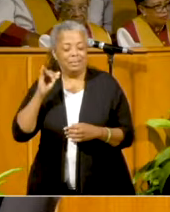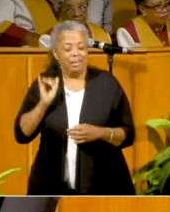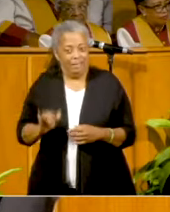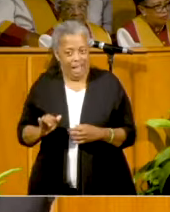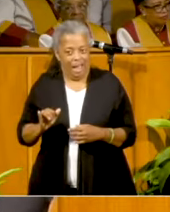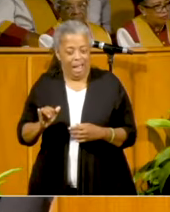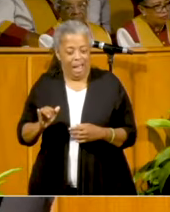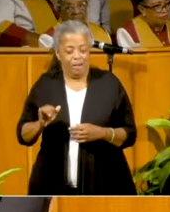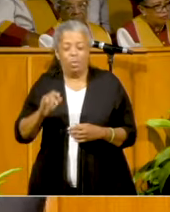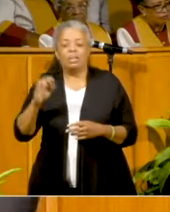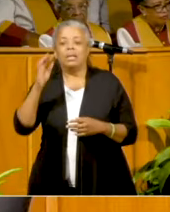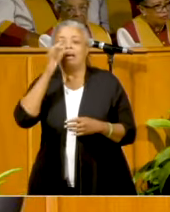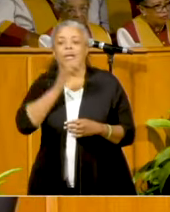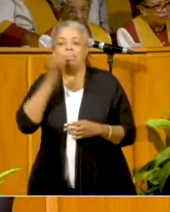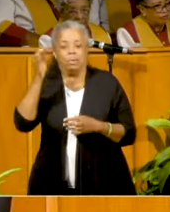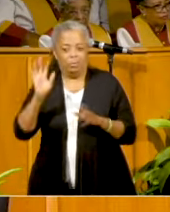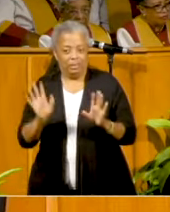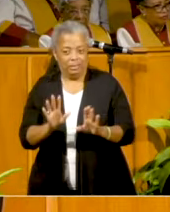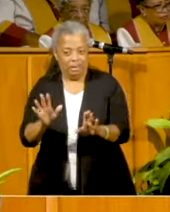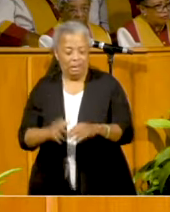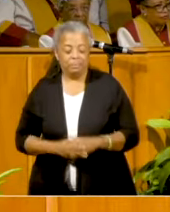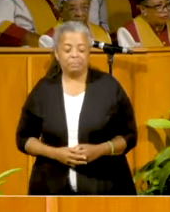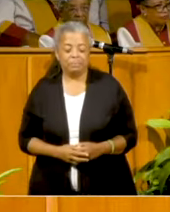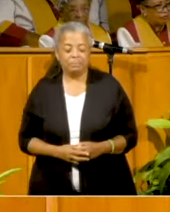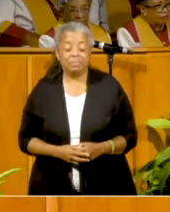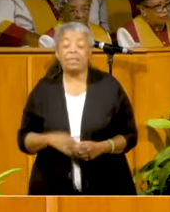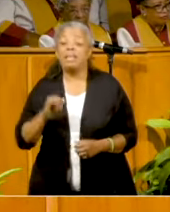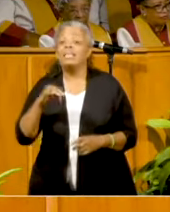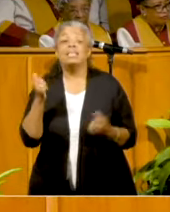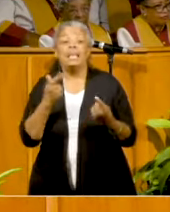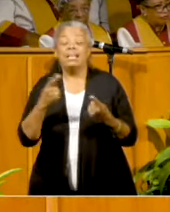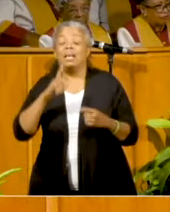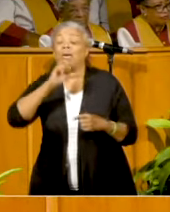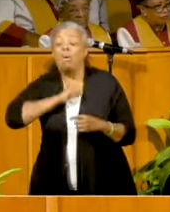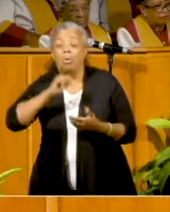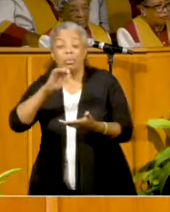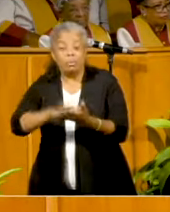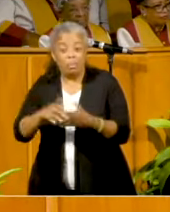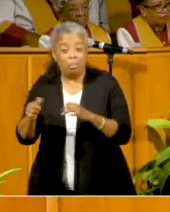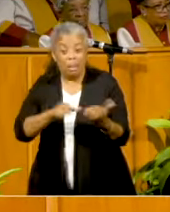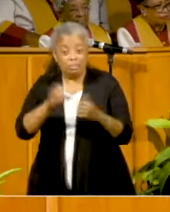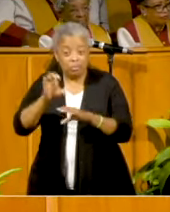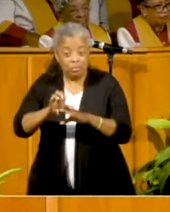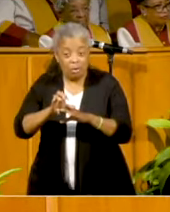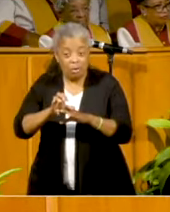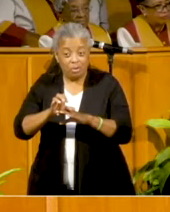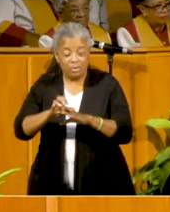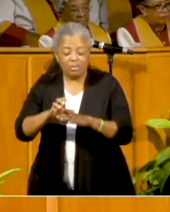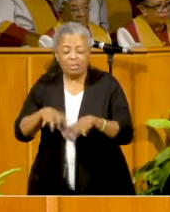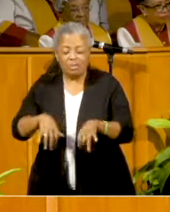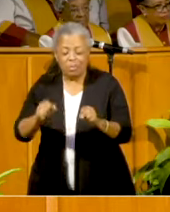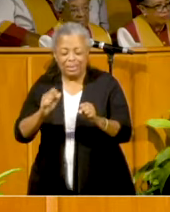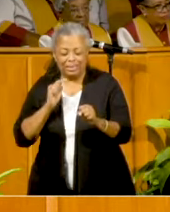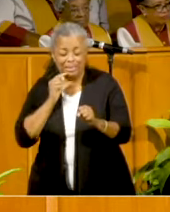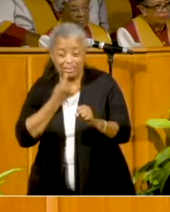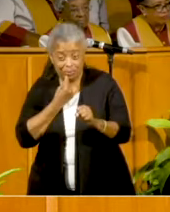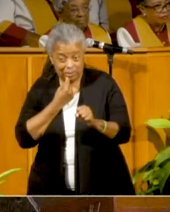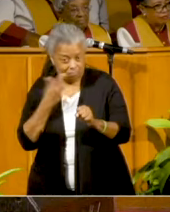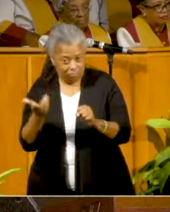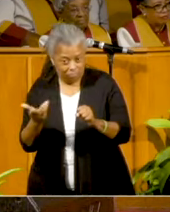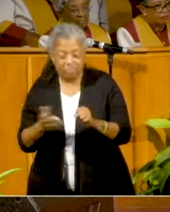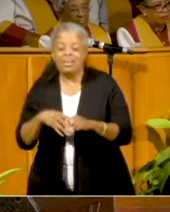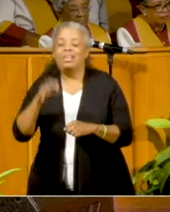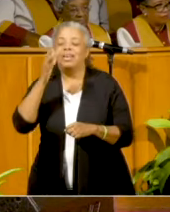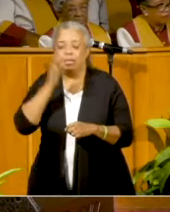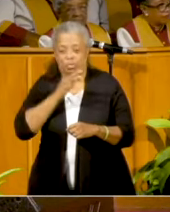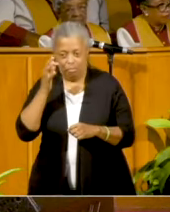was Communion Sunday. If there's anything an old school Baptist church took seriously, it